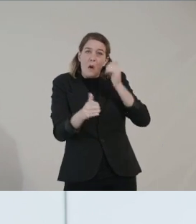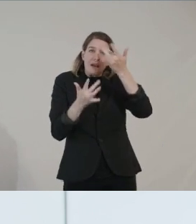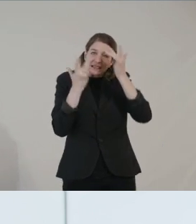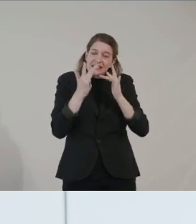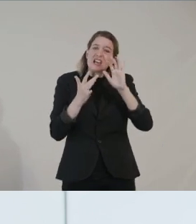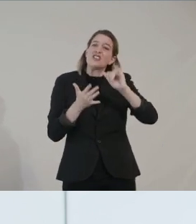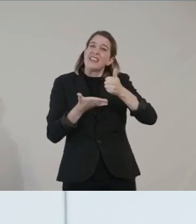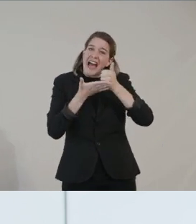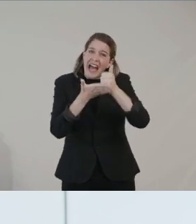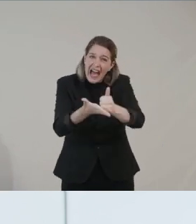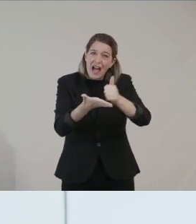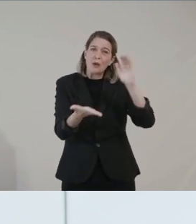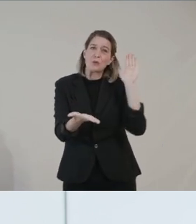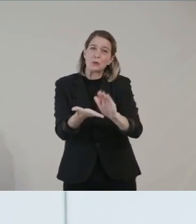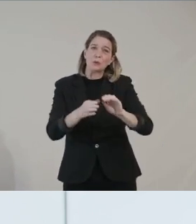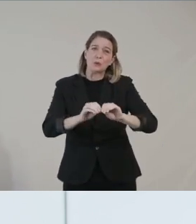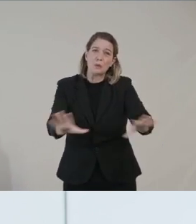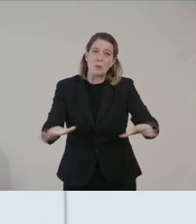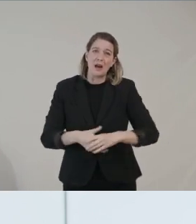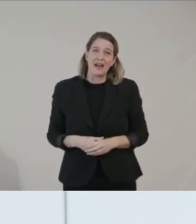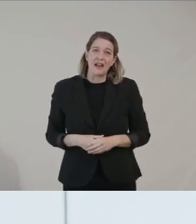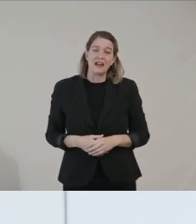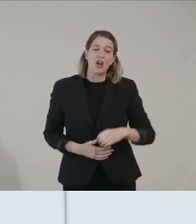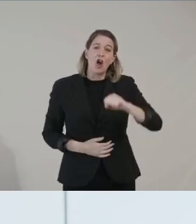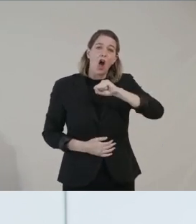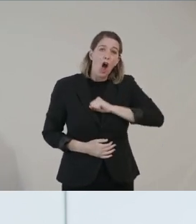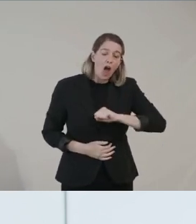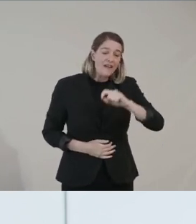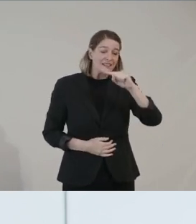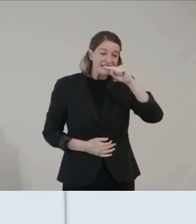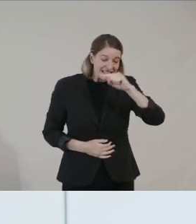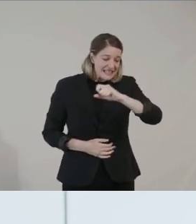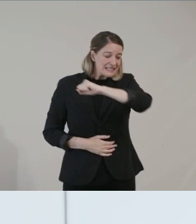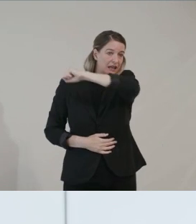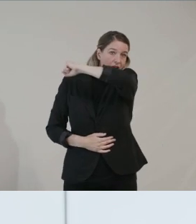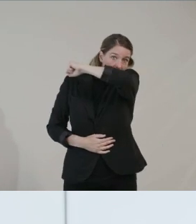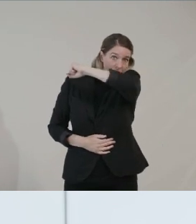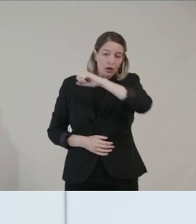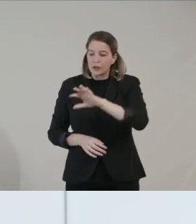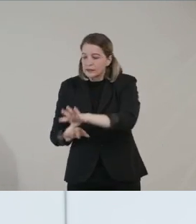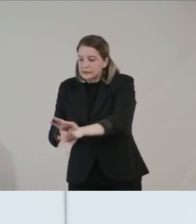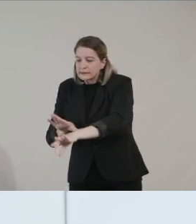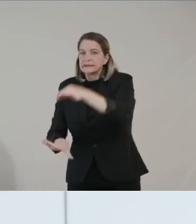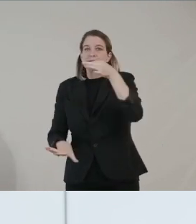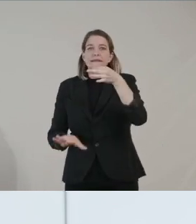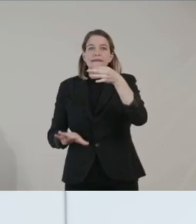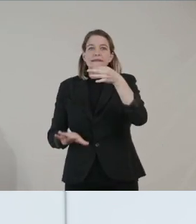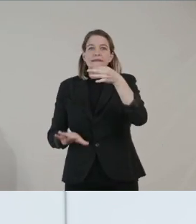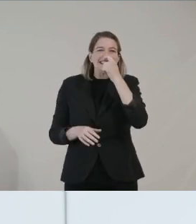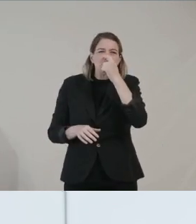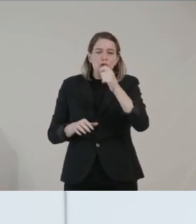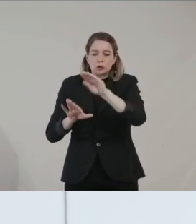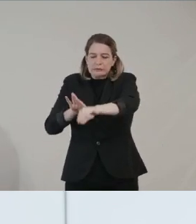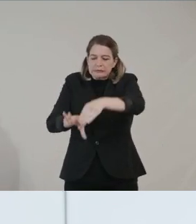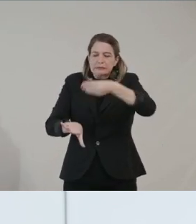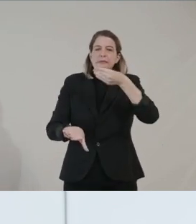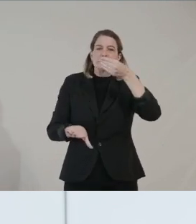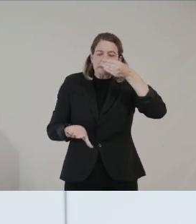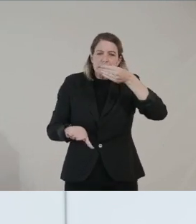when sneezing or coughing into a tissue or inside your elbow. We talked on disinfecting things, and